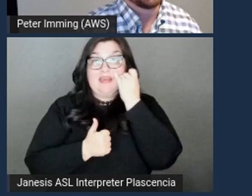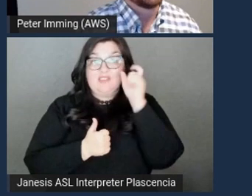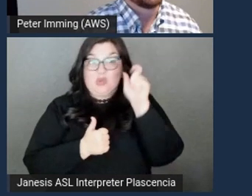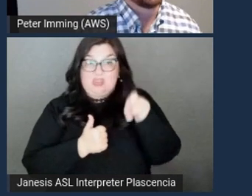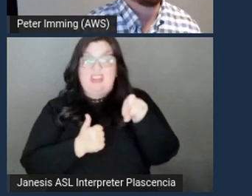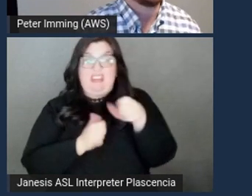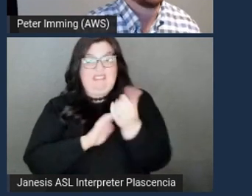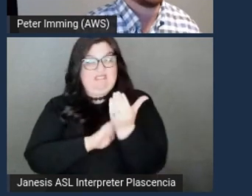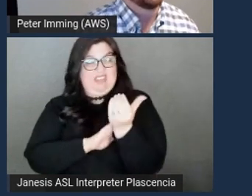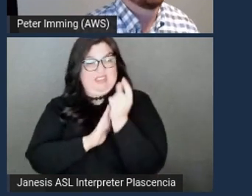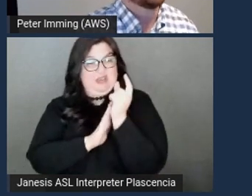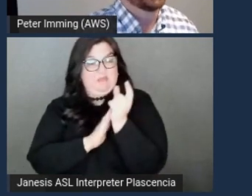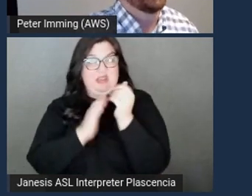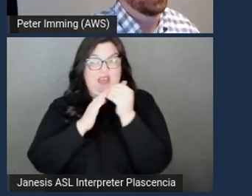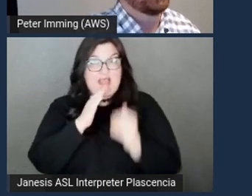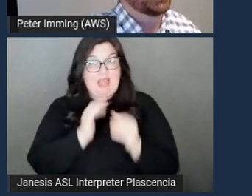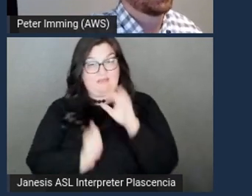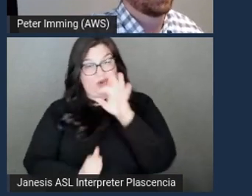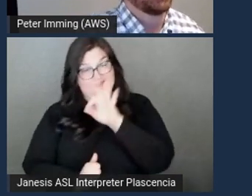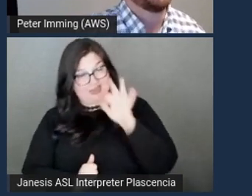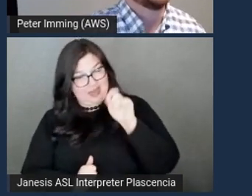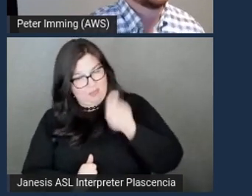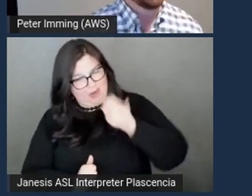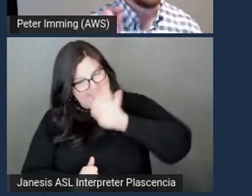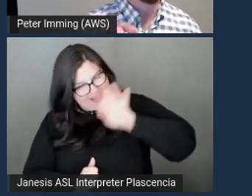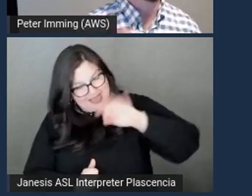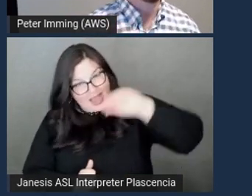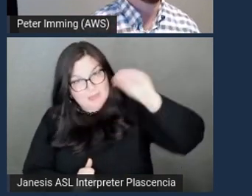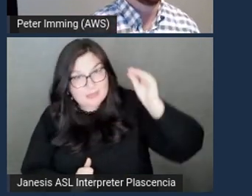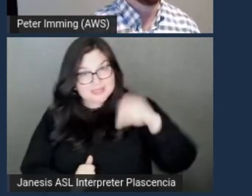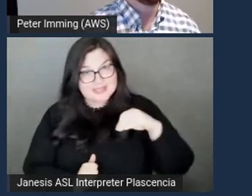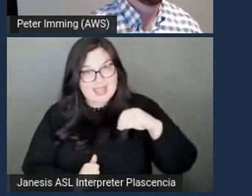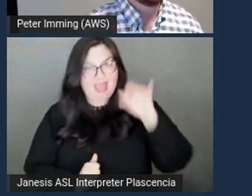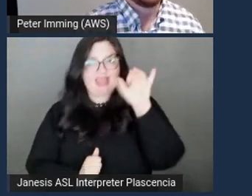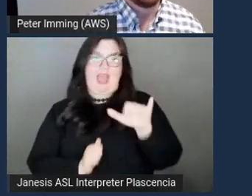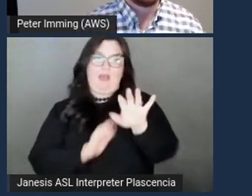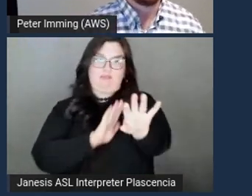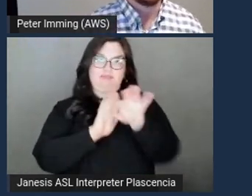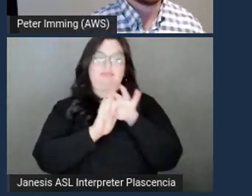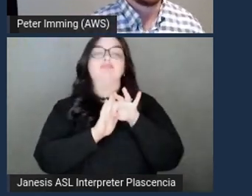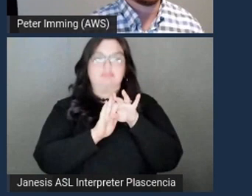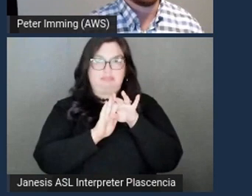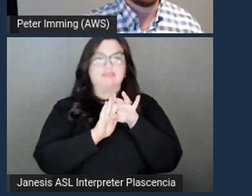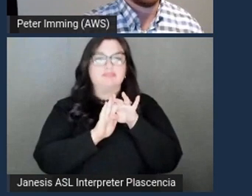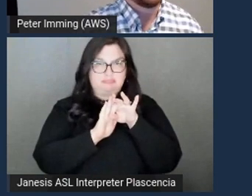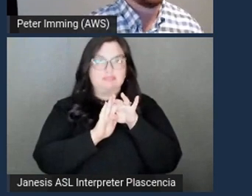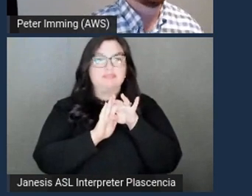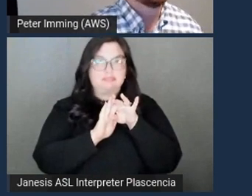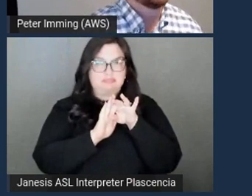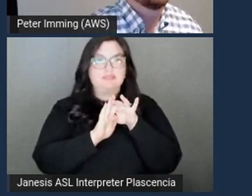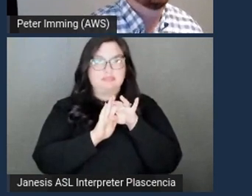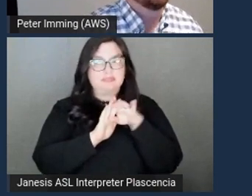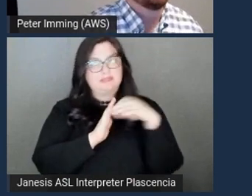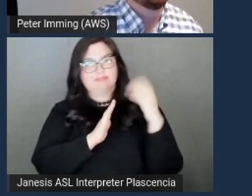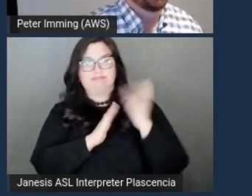less for 99.99% of your objects, this is the option for you. And in this case, the